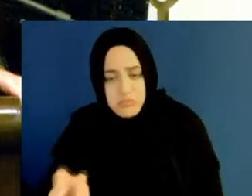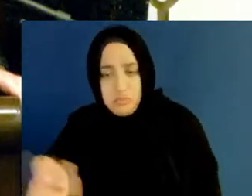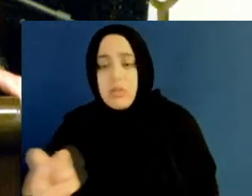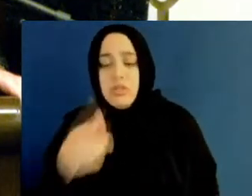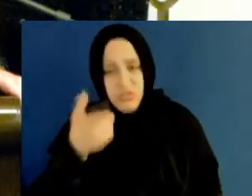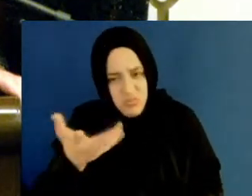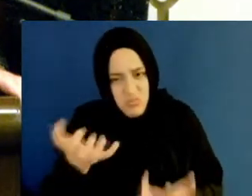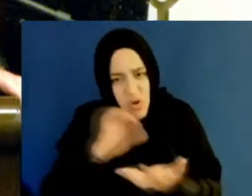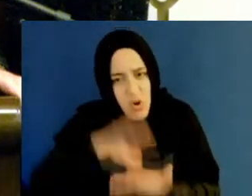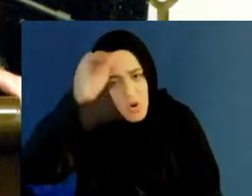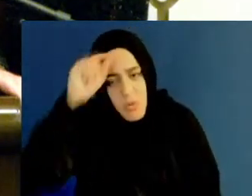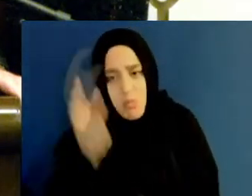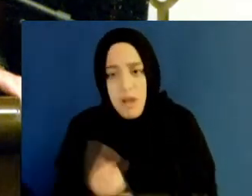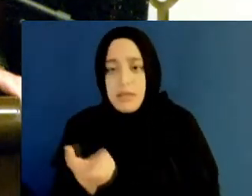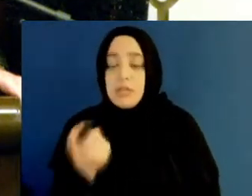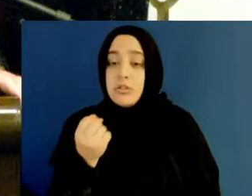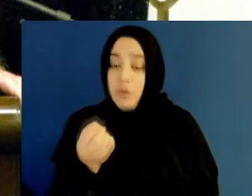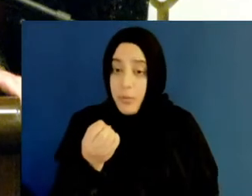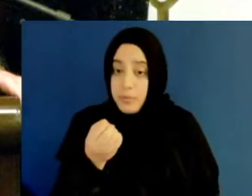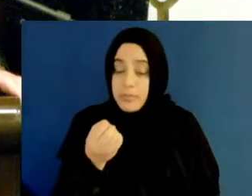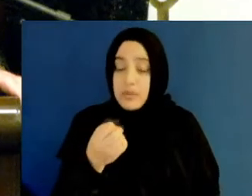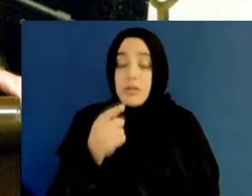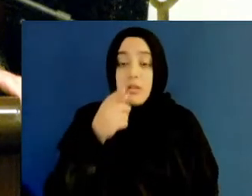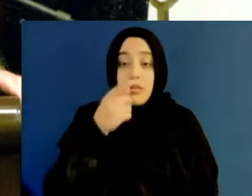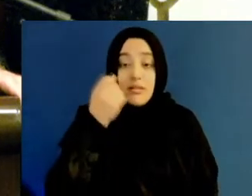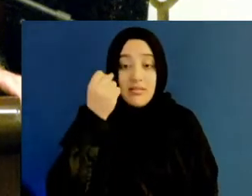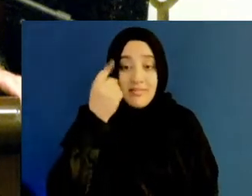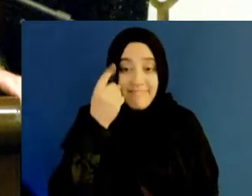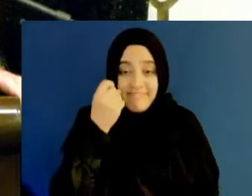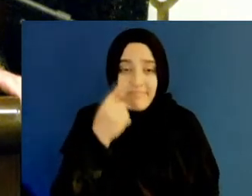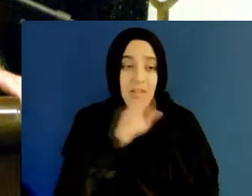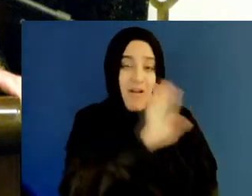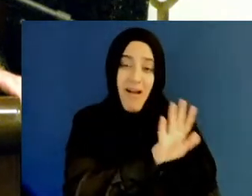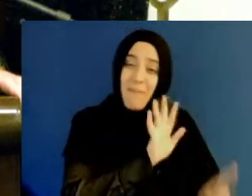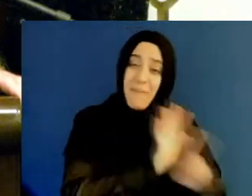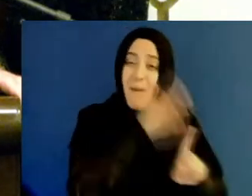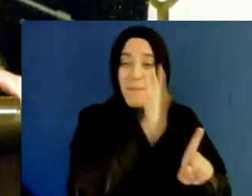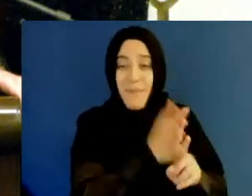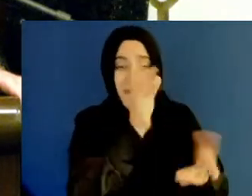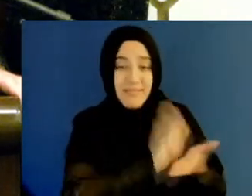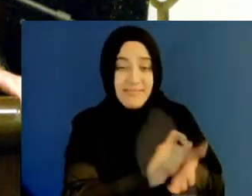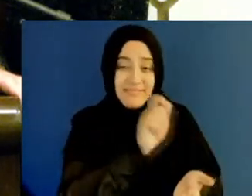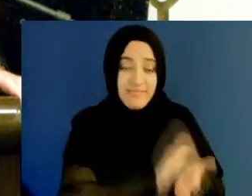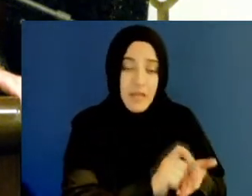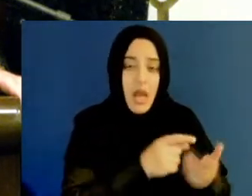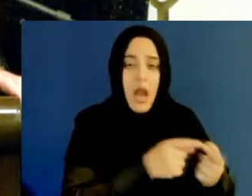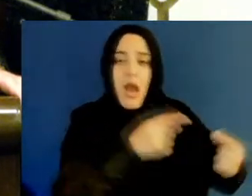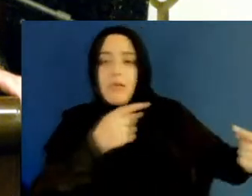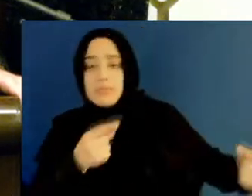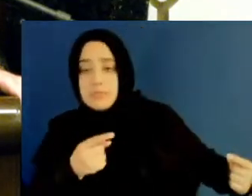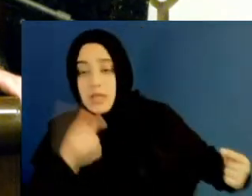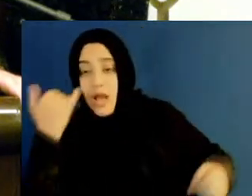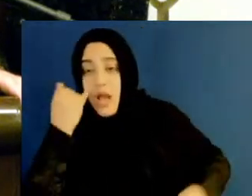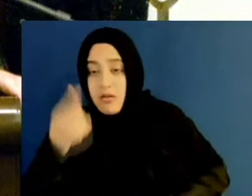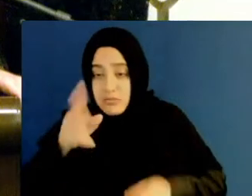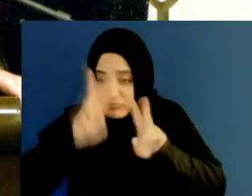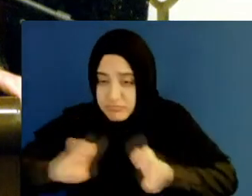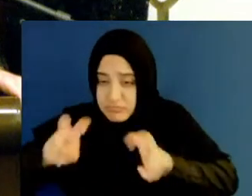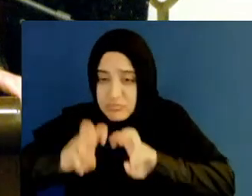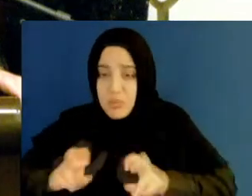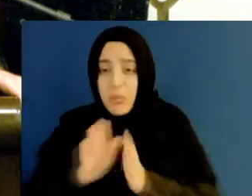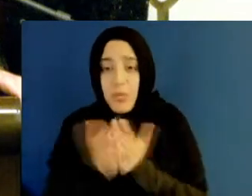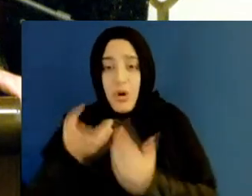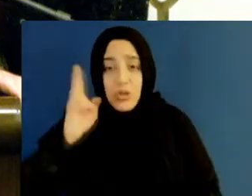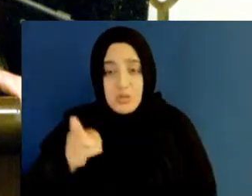return to the books of history and you were to research through perhaps one of the most